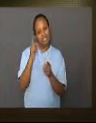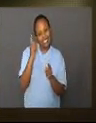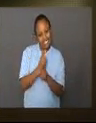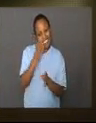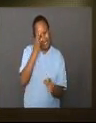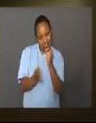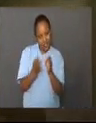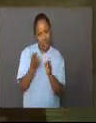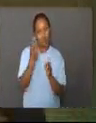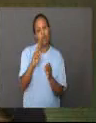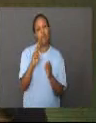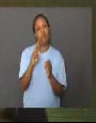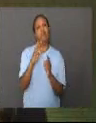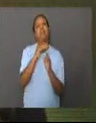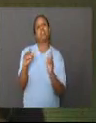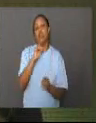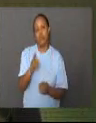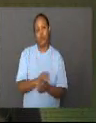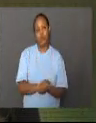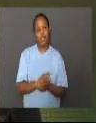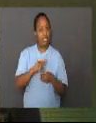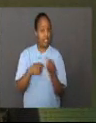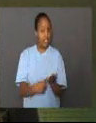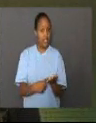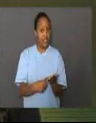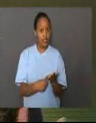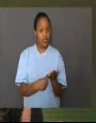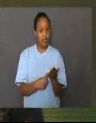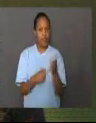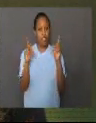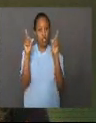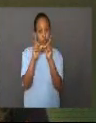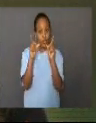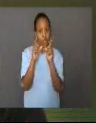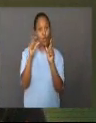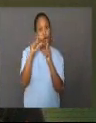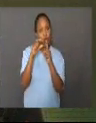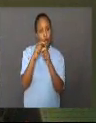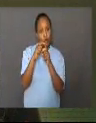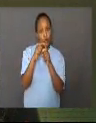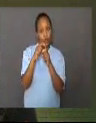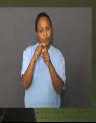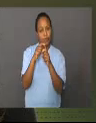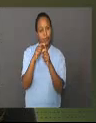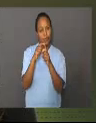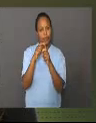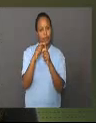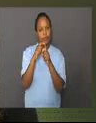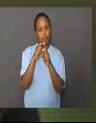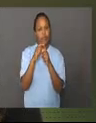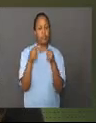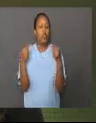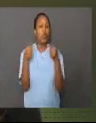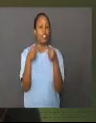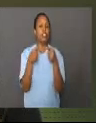or impartial. Therefore, equity is a word often used in